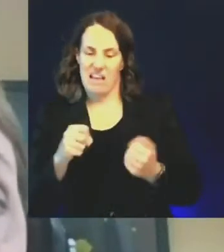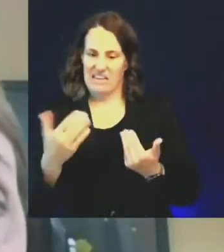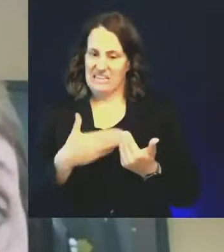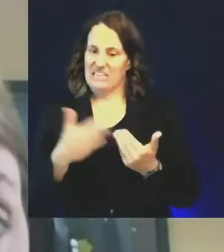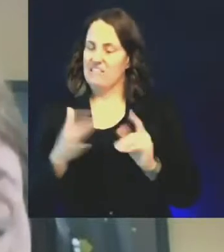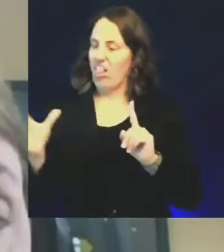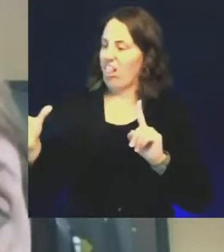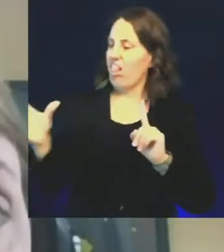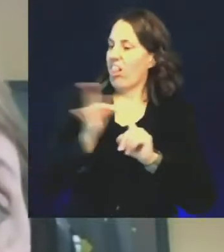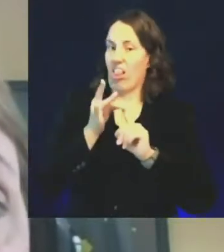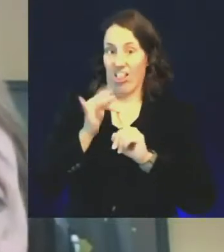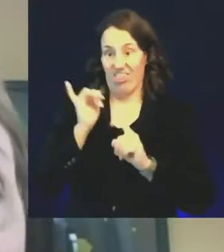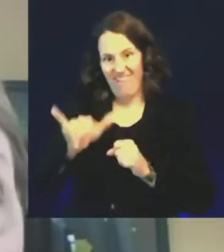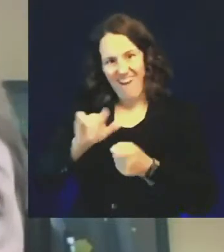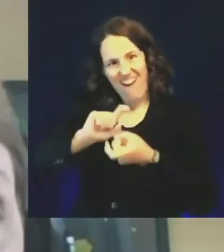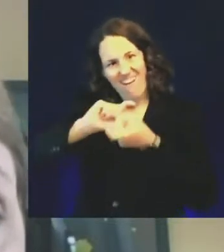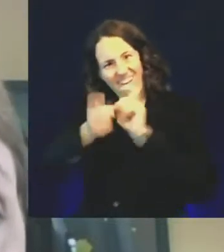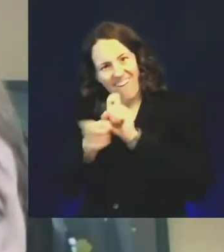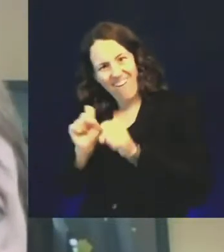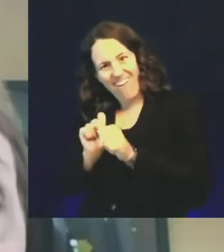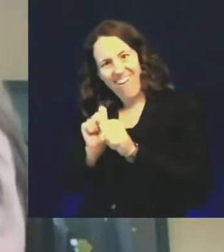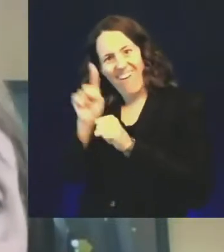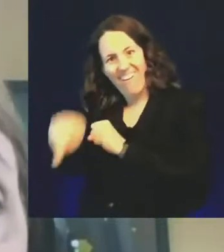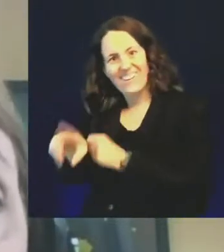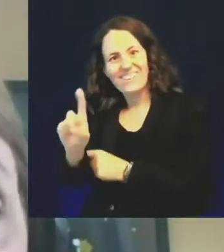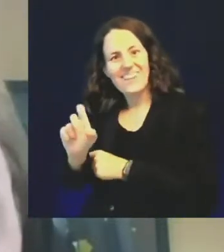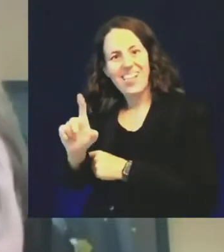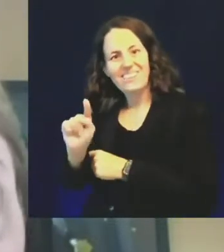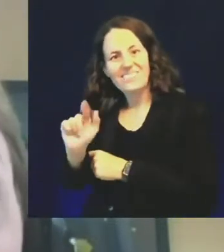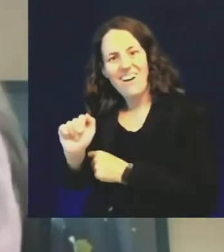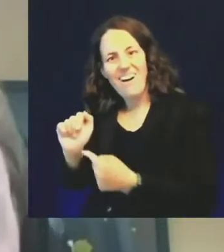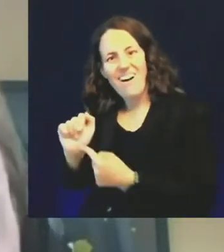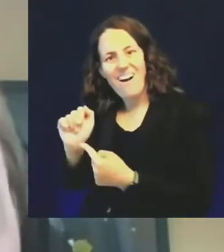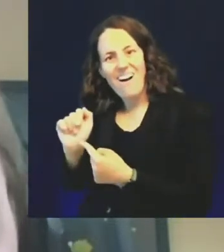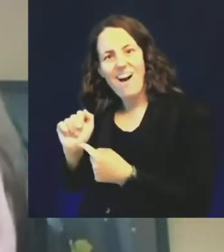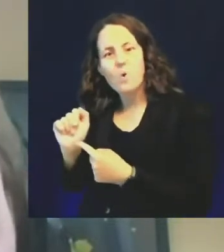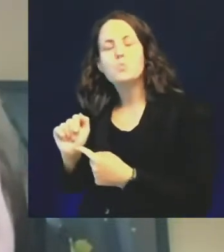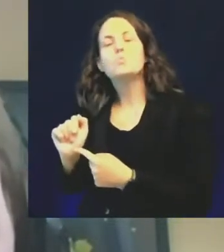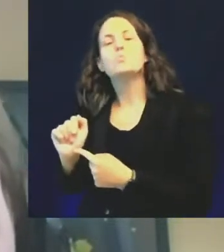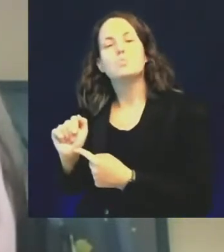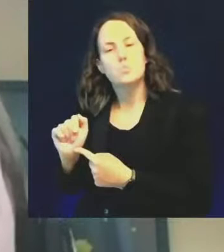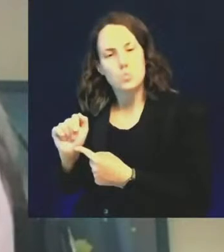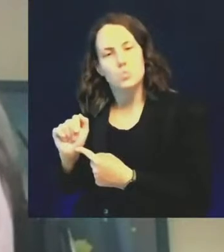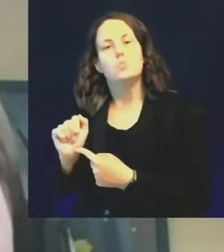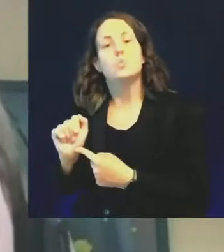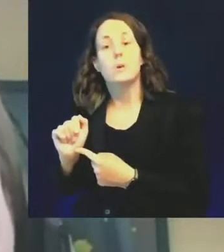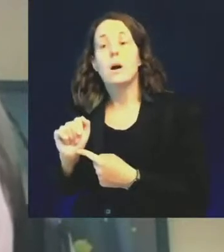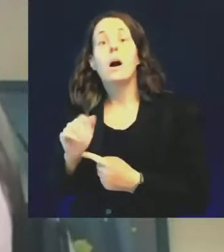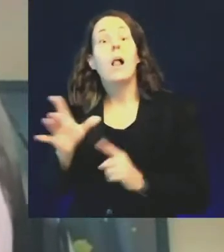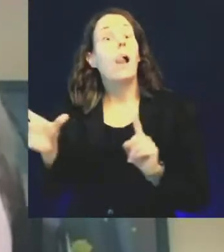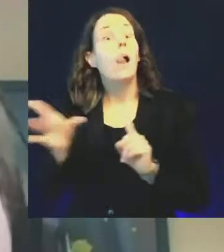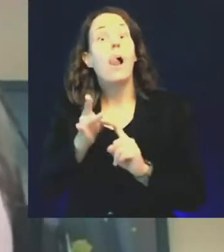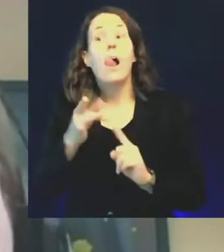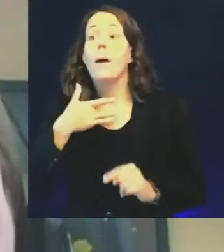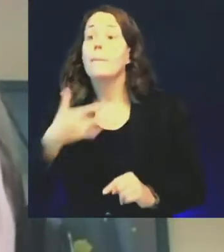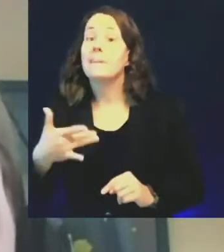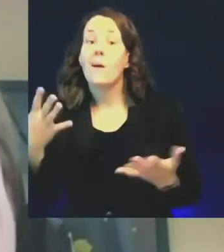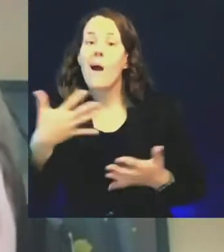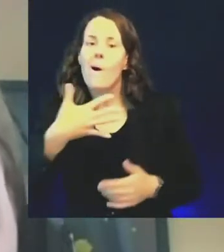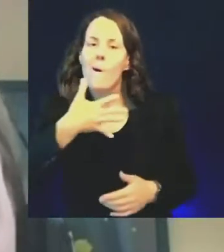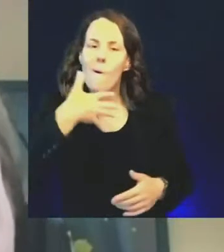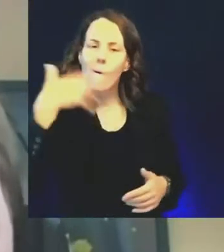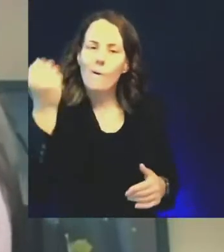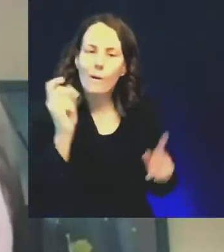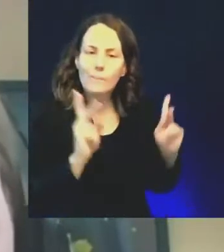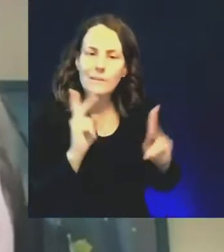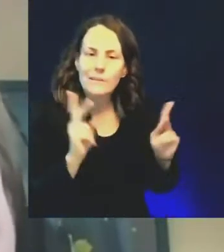disease, hospitalization, and death. And we have a cure for that. It's called vaccine. And